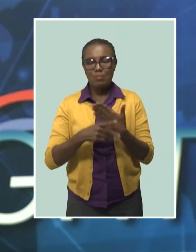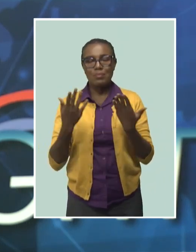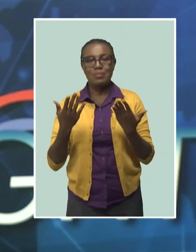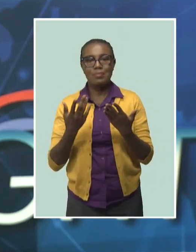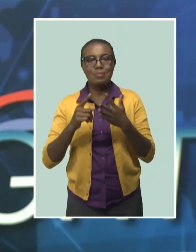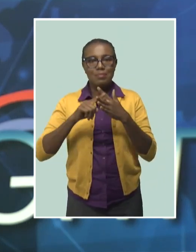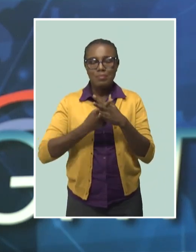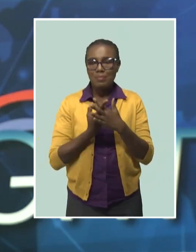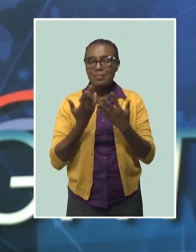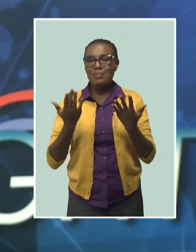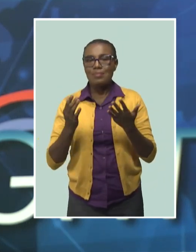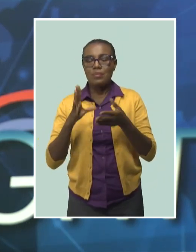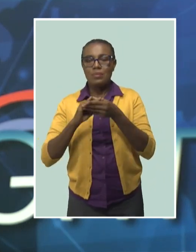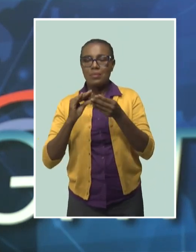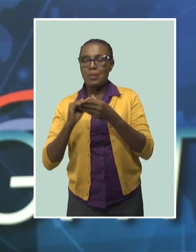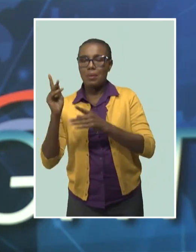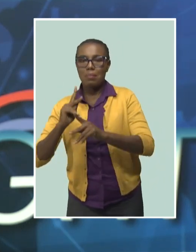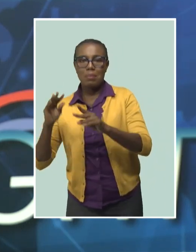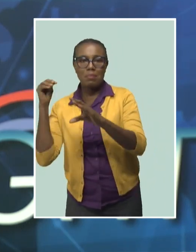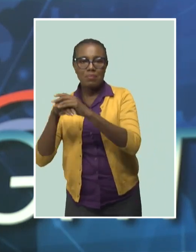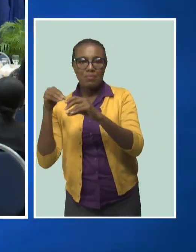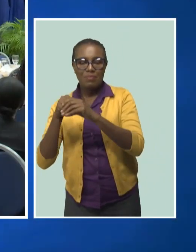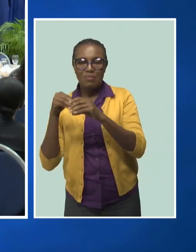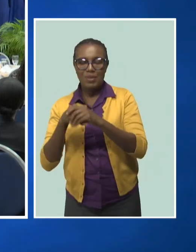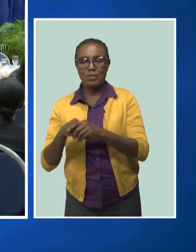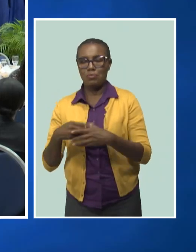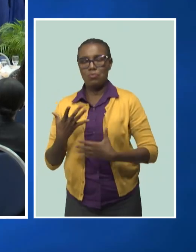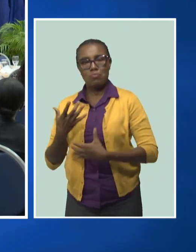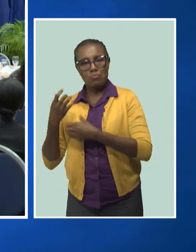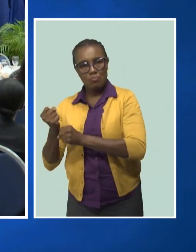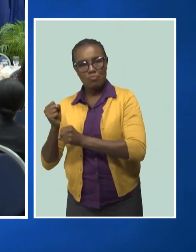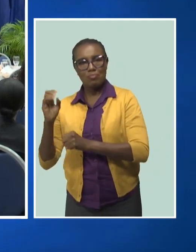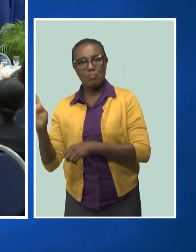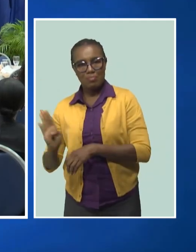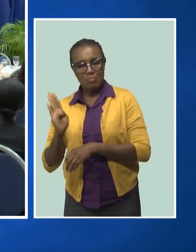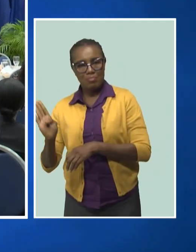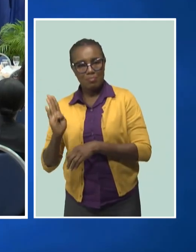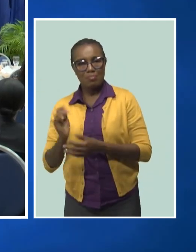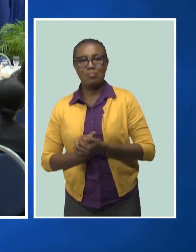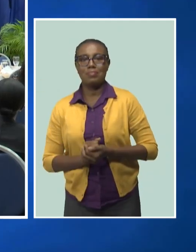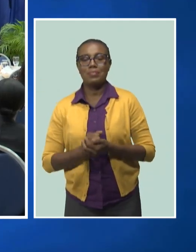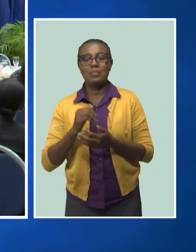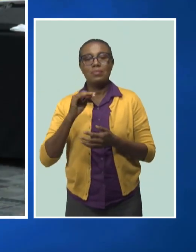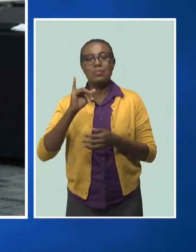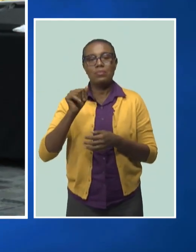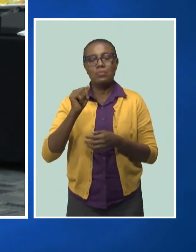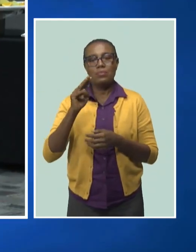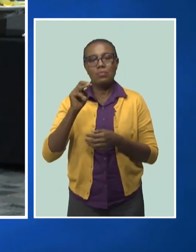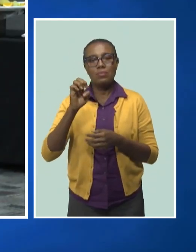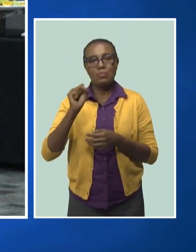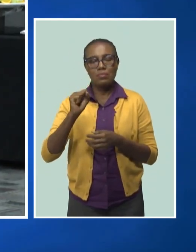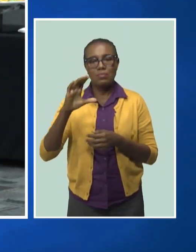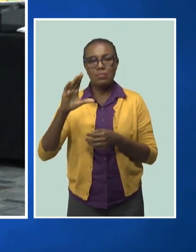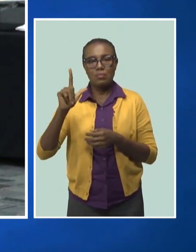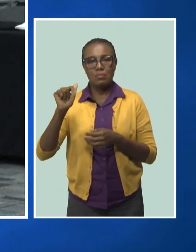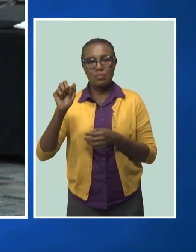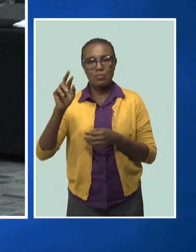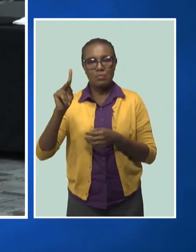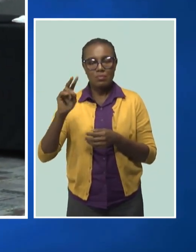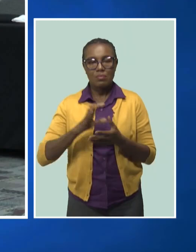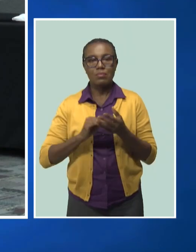investors have in Barbados. President of the Barbados Chamber of Commerce and Industry, James Clark, made the comment at the